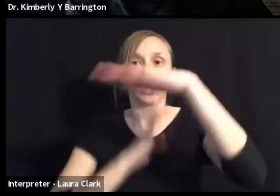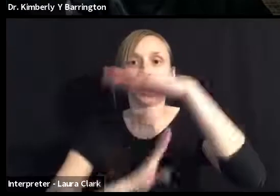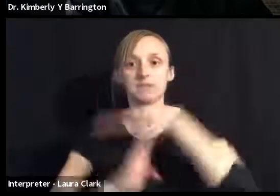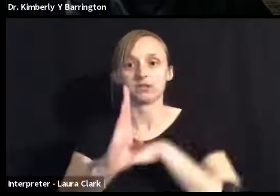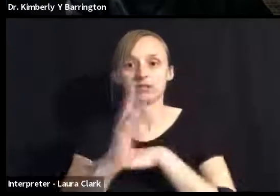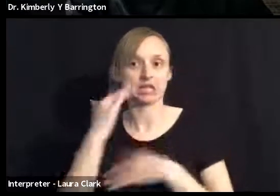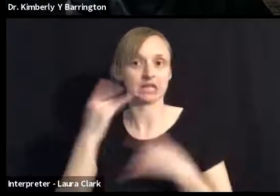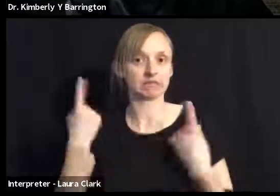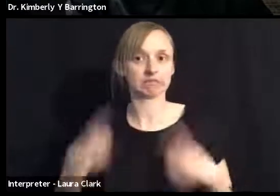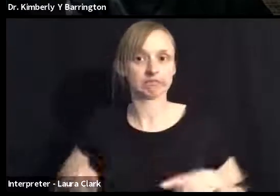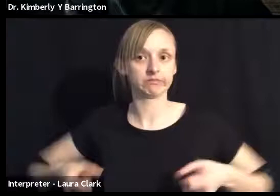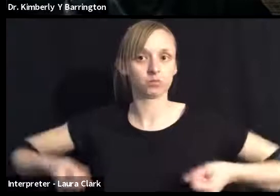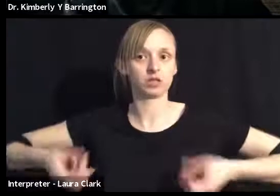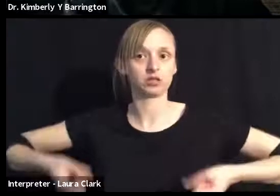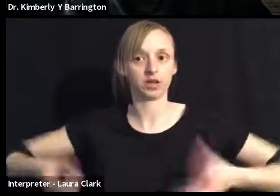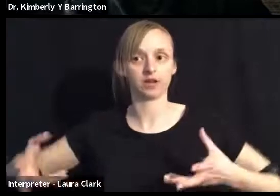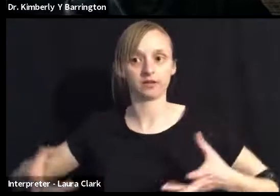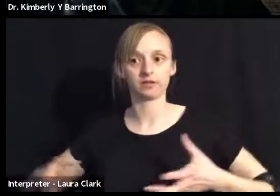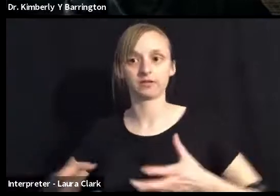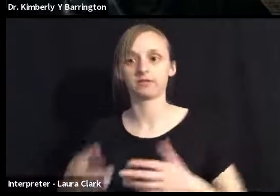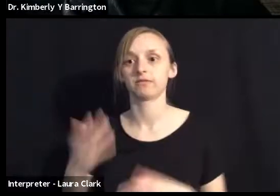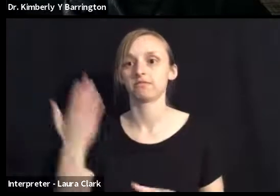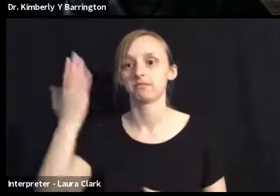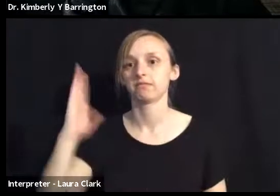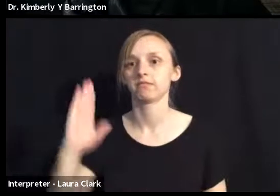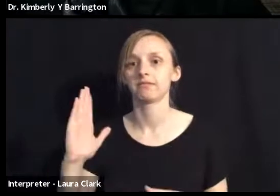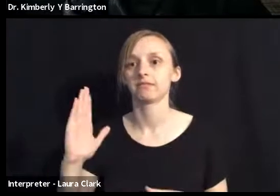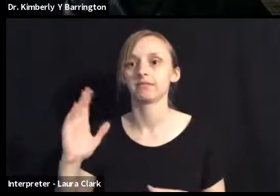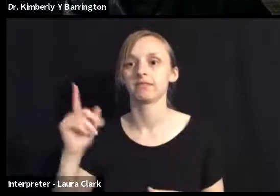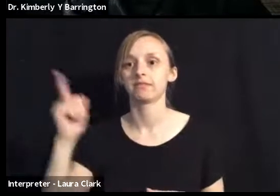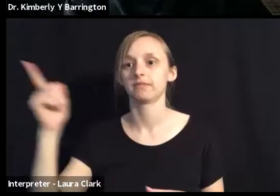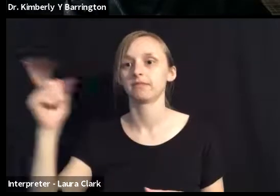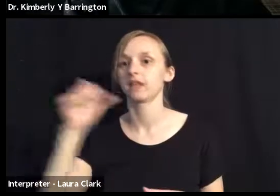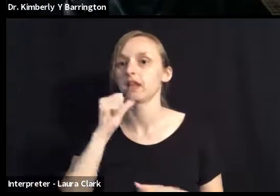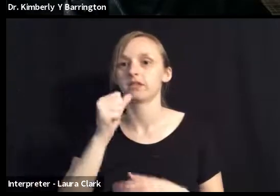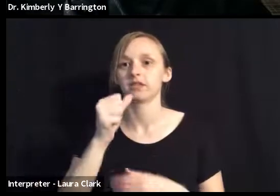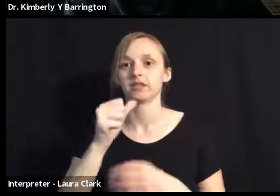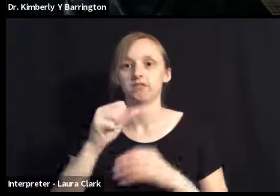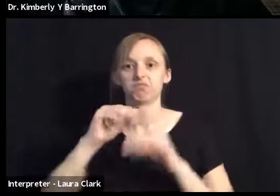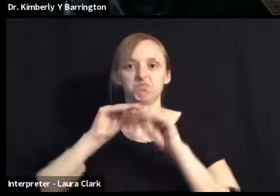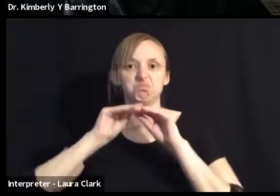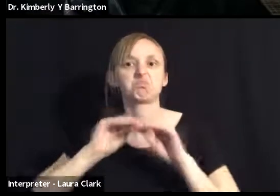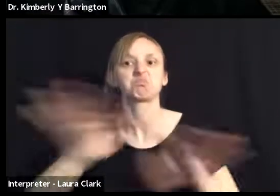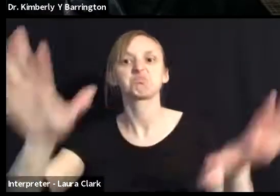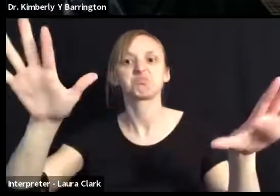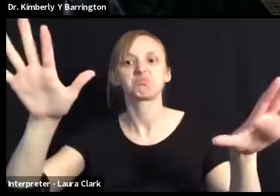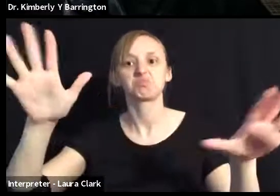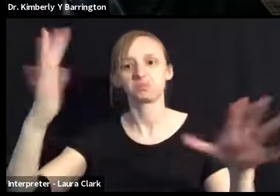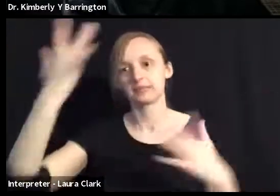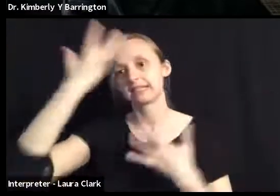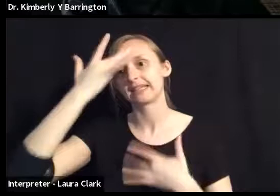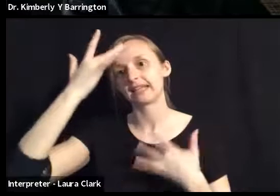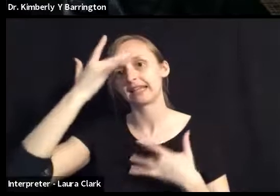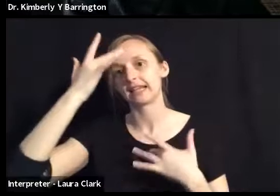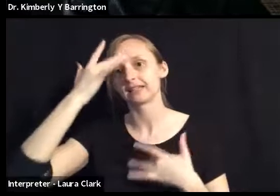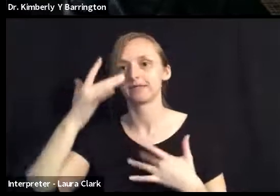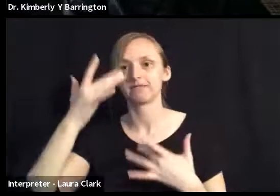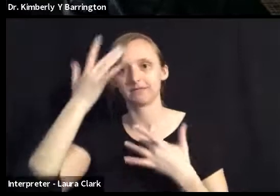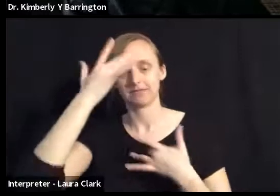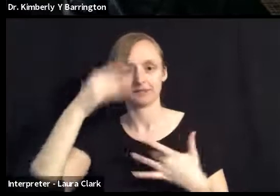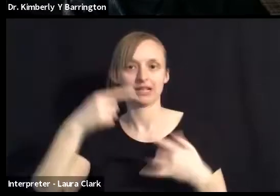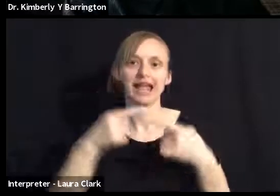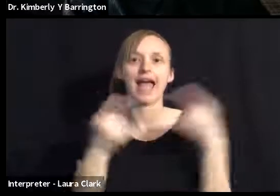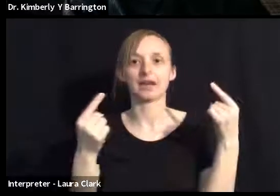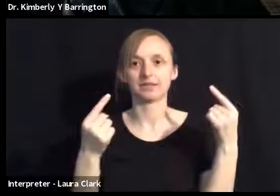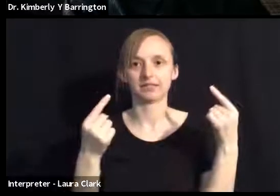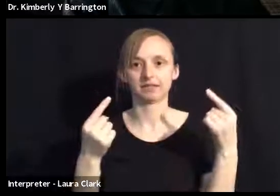say that God does not, he doesn't release sickness in the earth. You know, it's the enemy does.